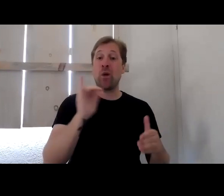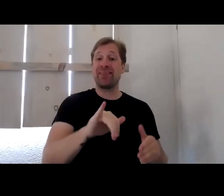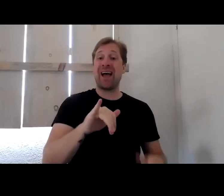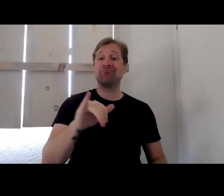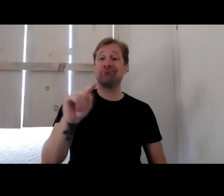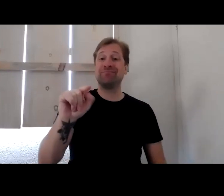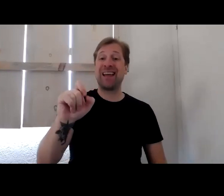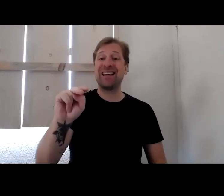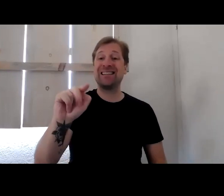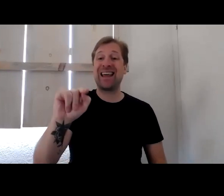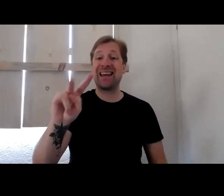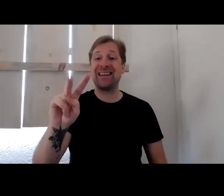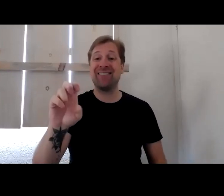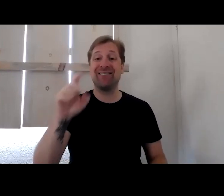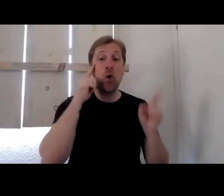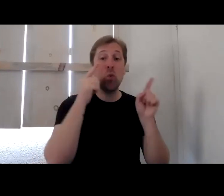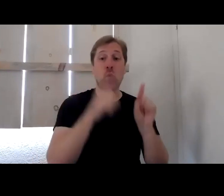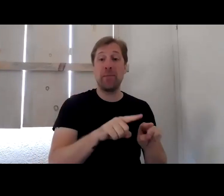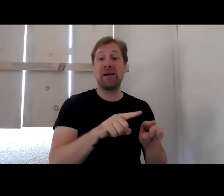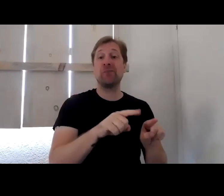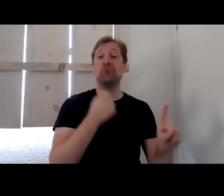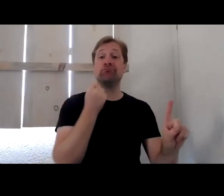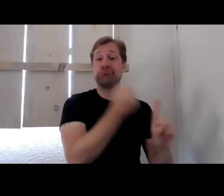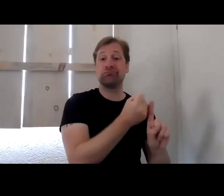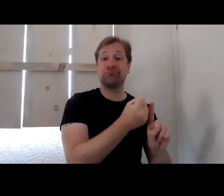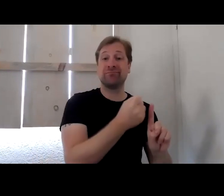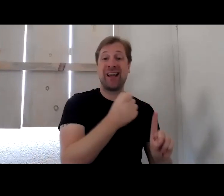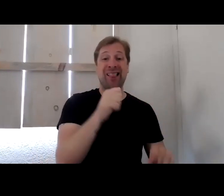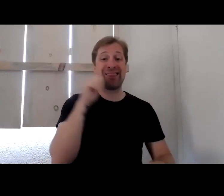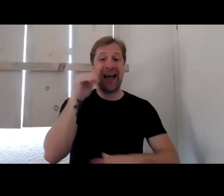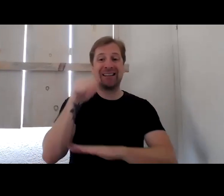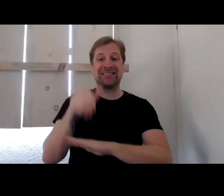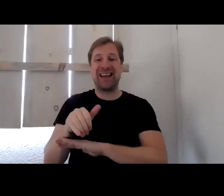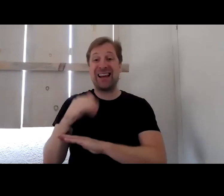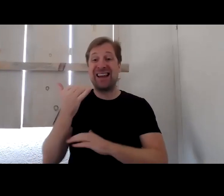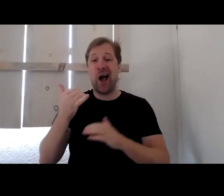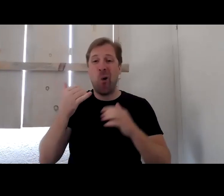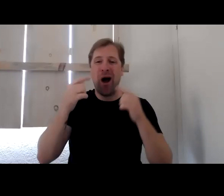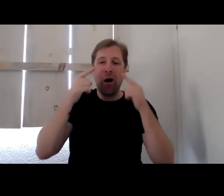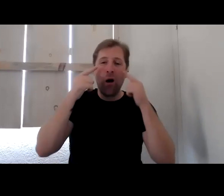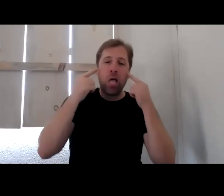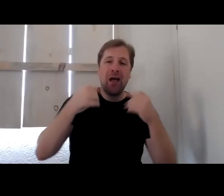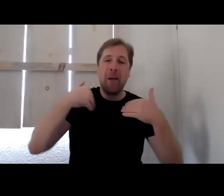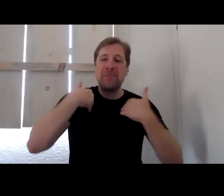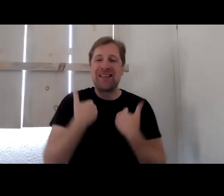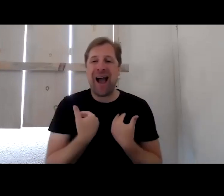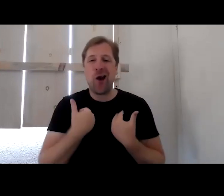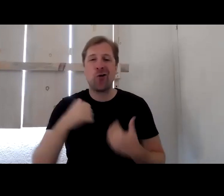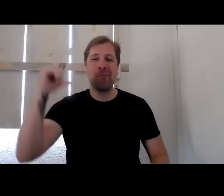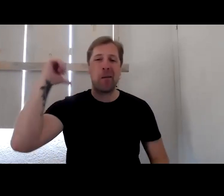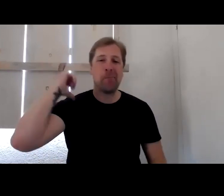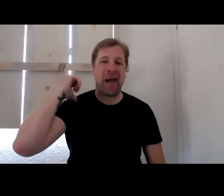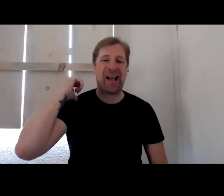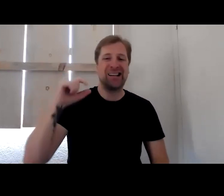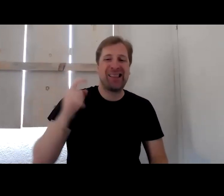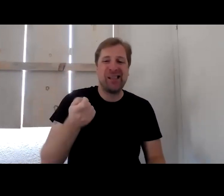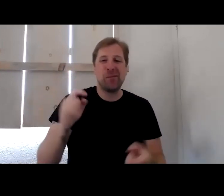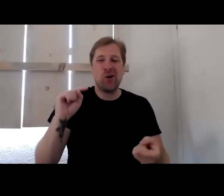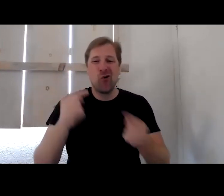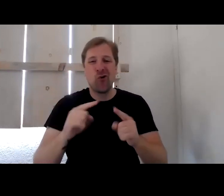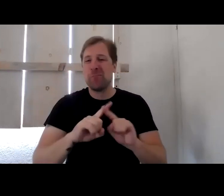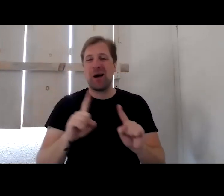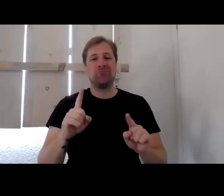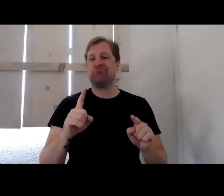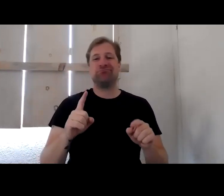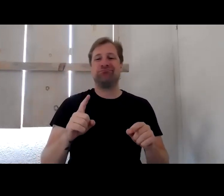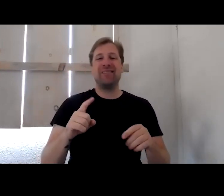night. I have more wrinkles and bags under my eyes and a little stiffer back, but it's